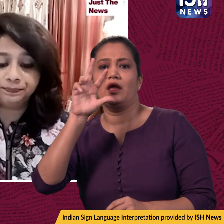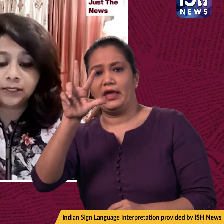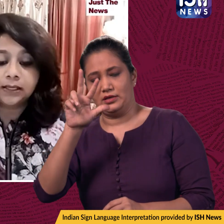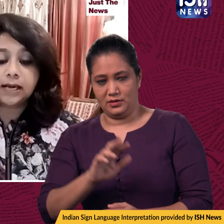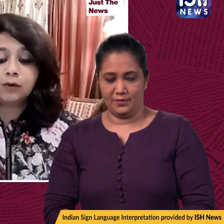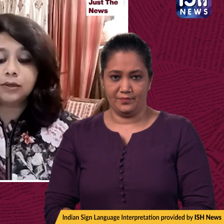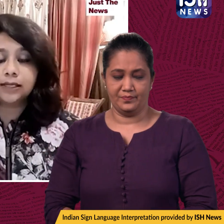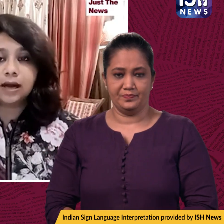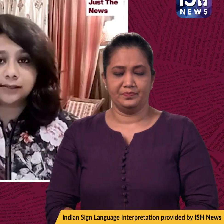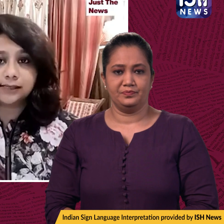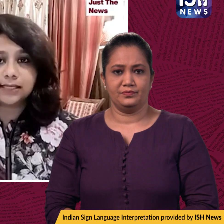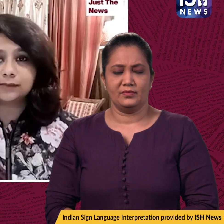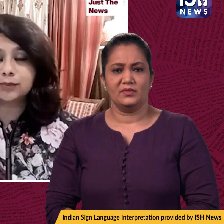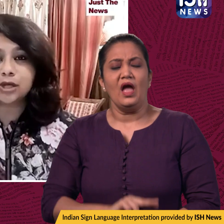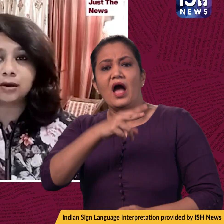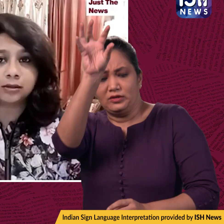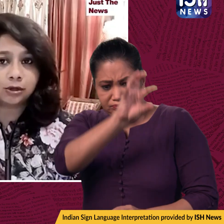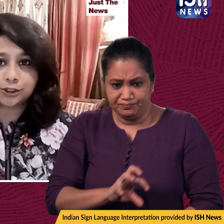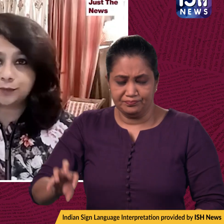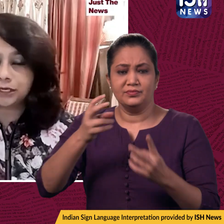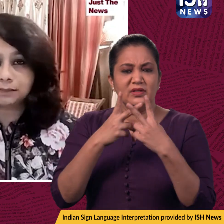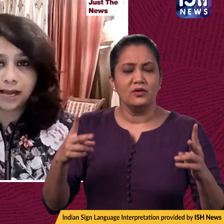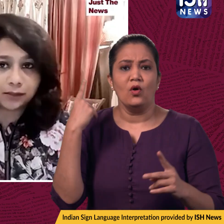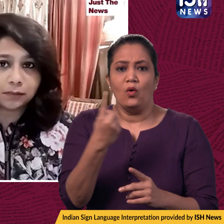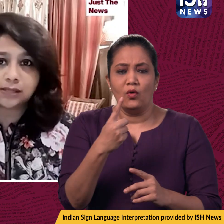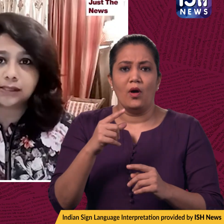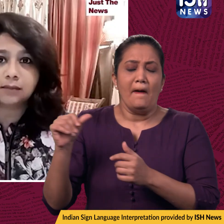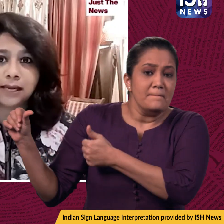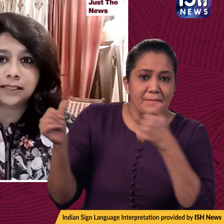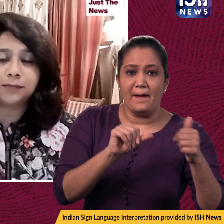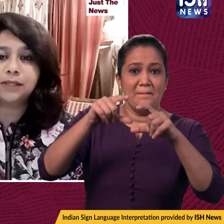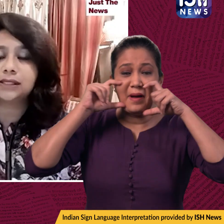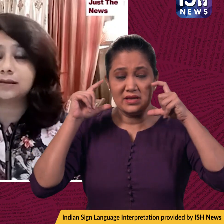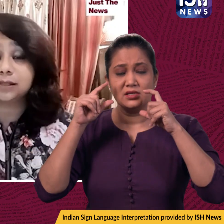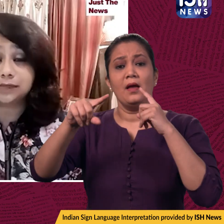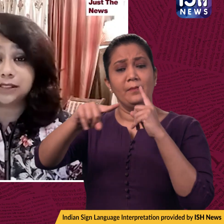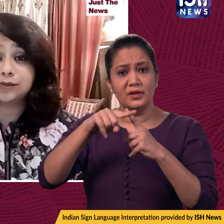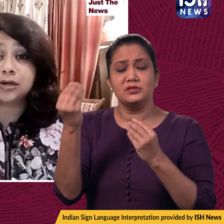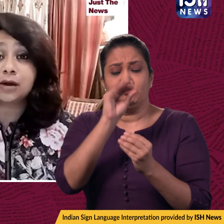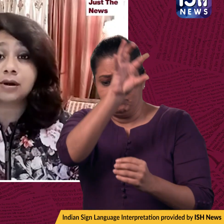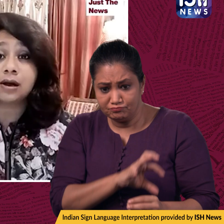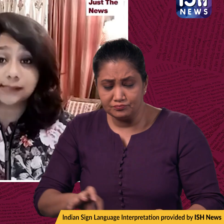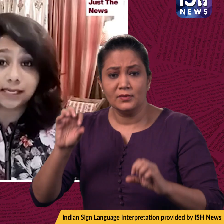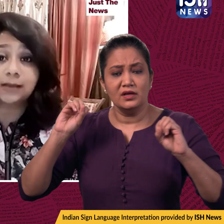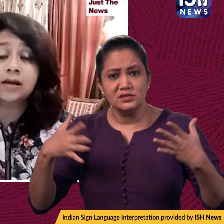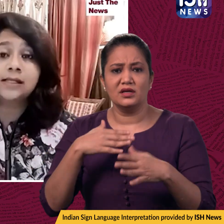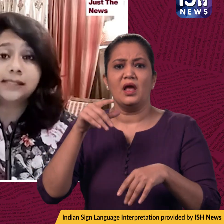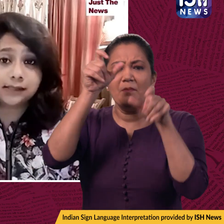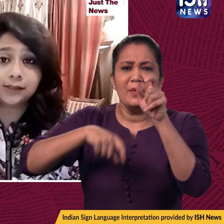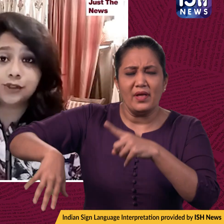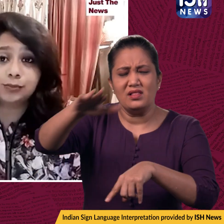16,980. Now, there are other states which are not just bringing back the mask mandate, but there are some states which are now